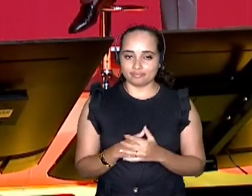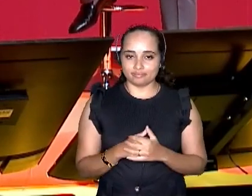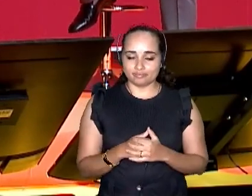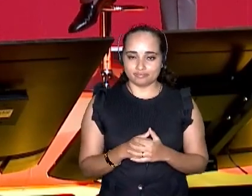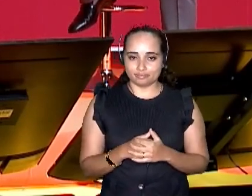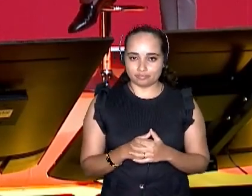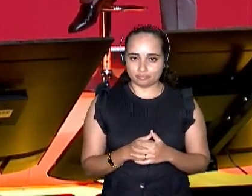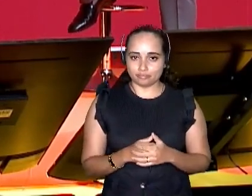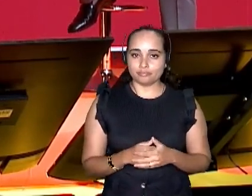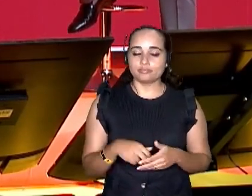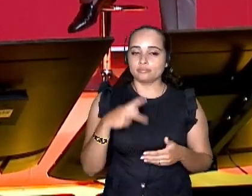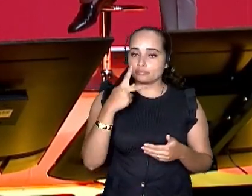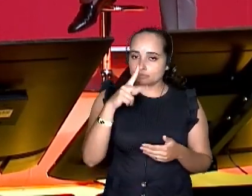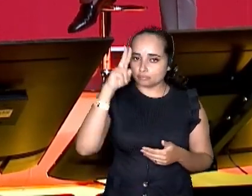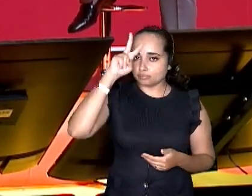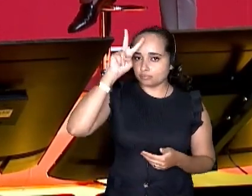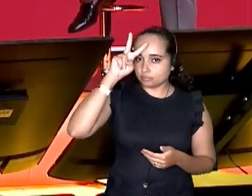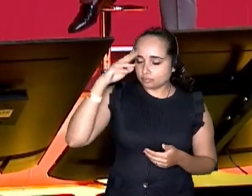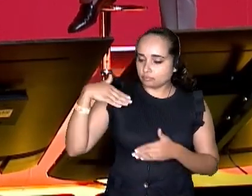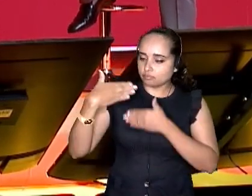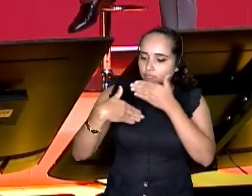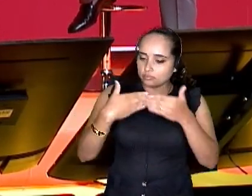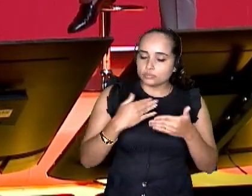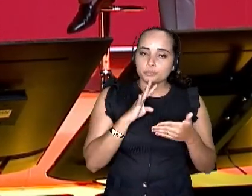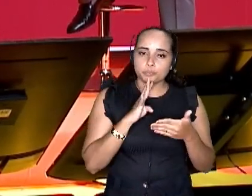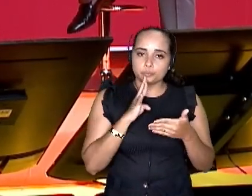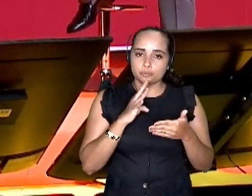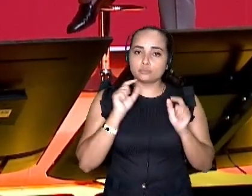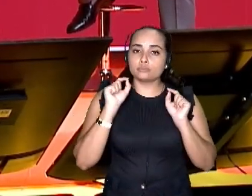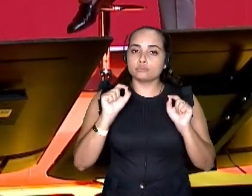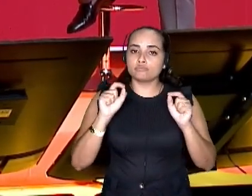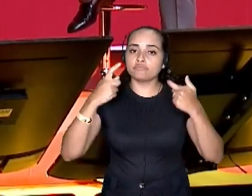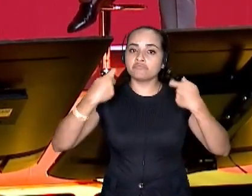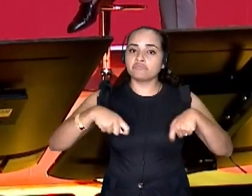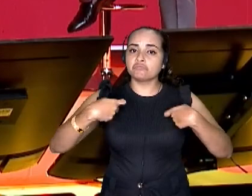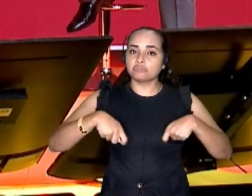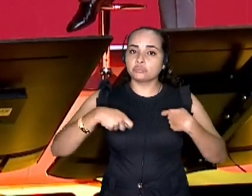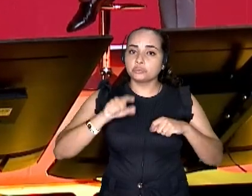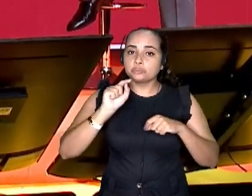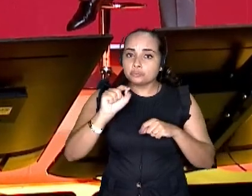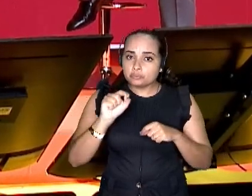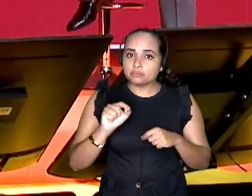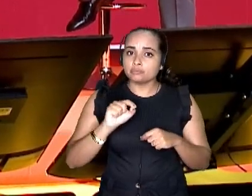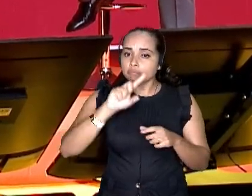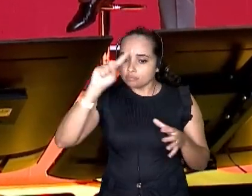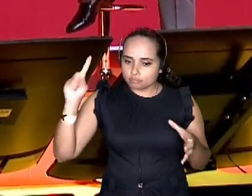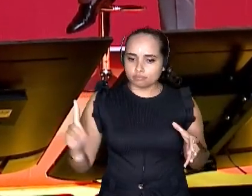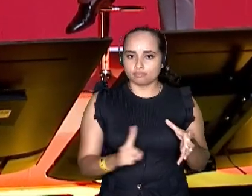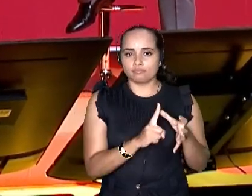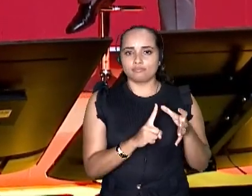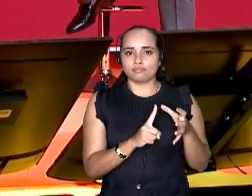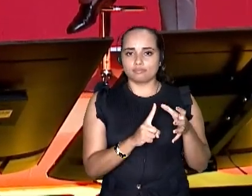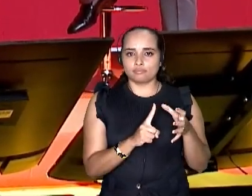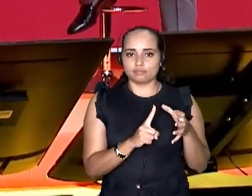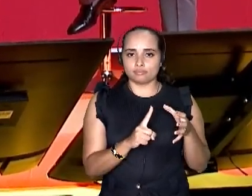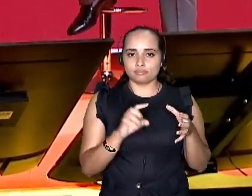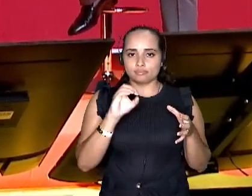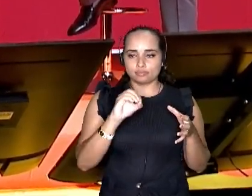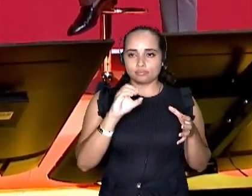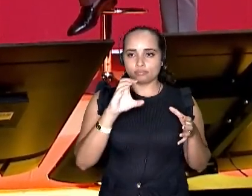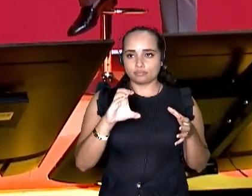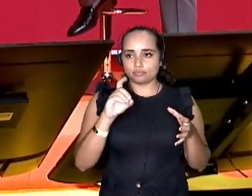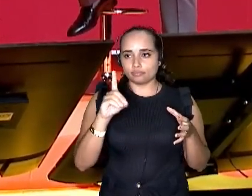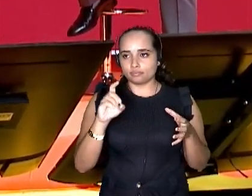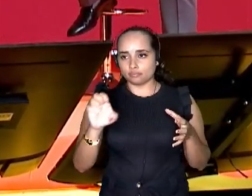background, what is required to become a member of the OECD? Is adhering